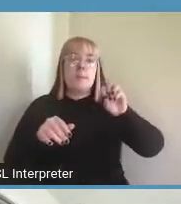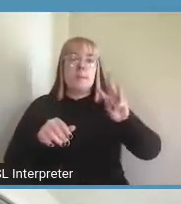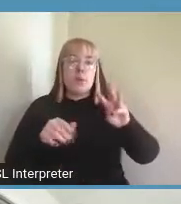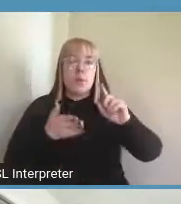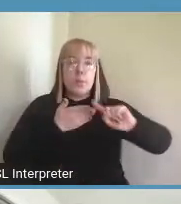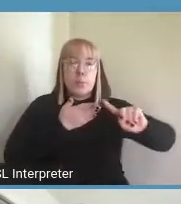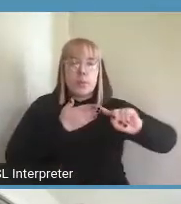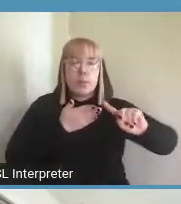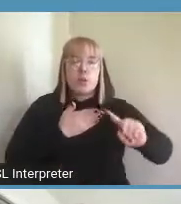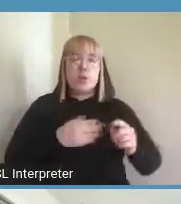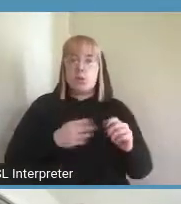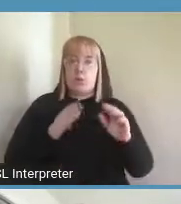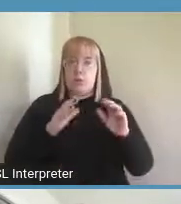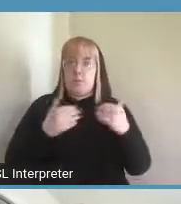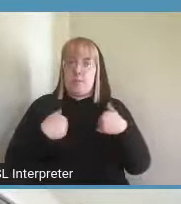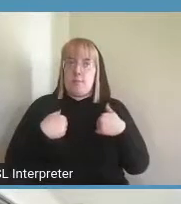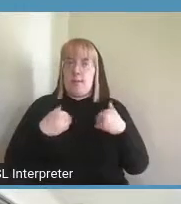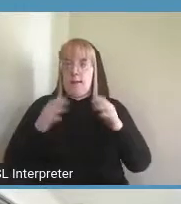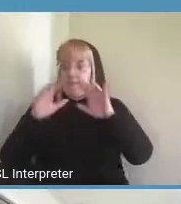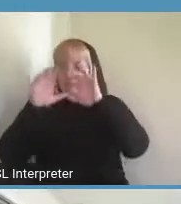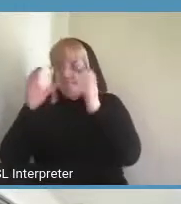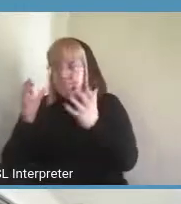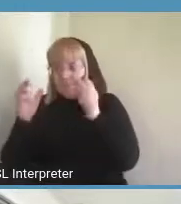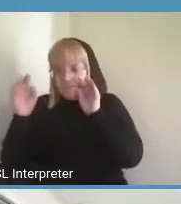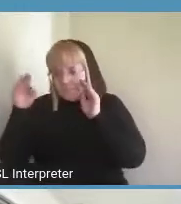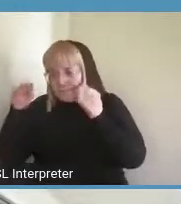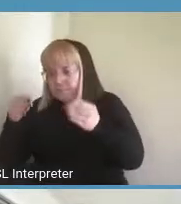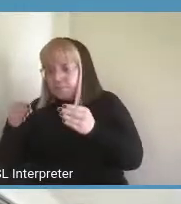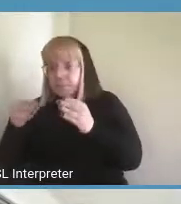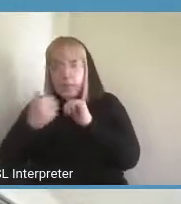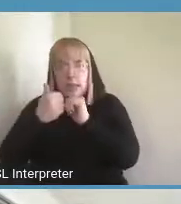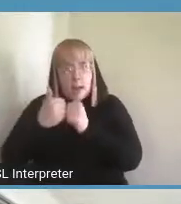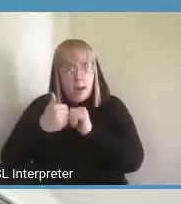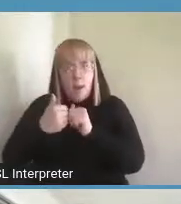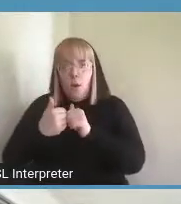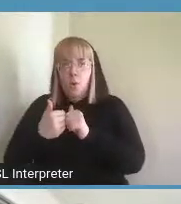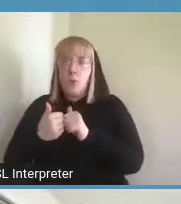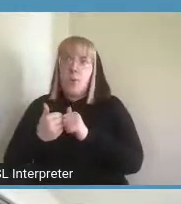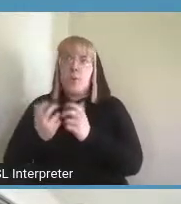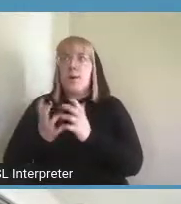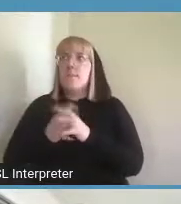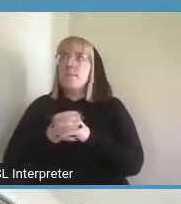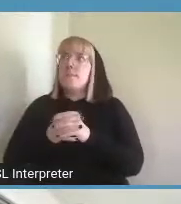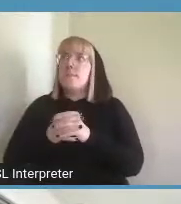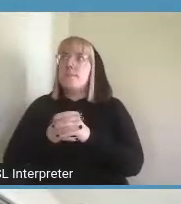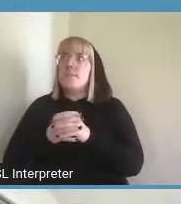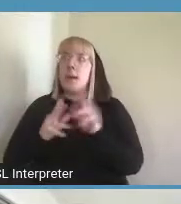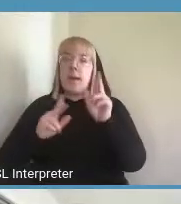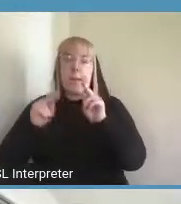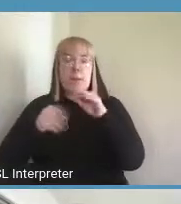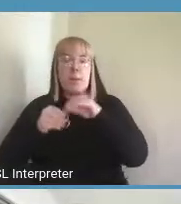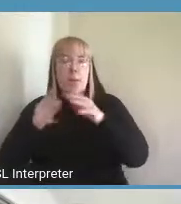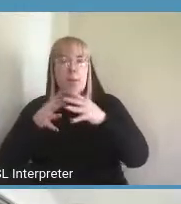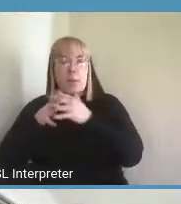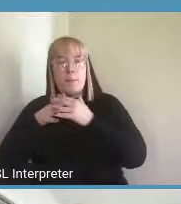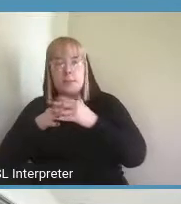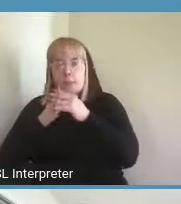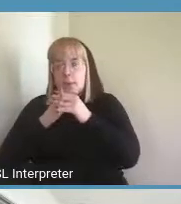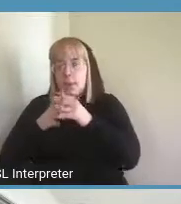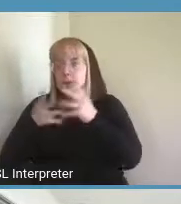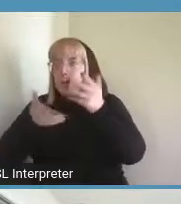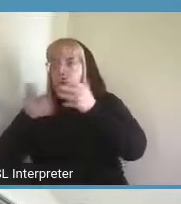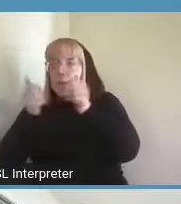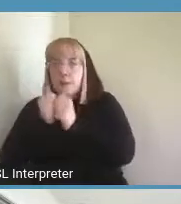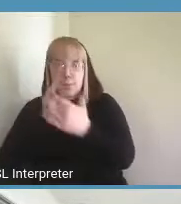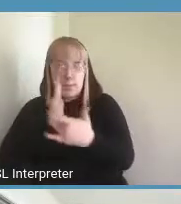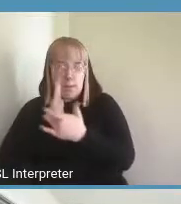whole sort of segment of their research that is focused on how people in the United States are interacting with technology.